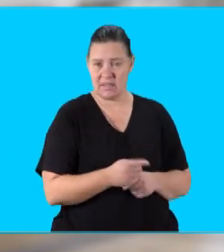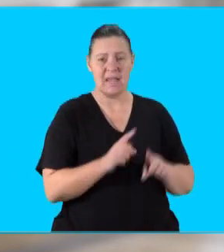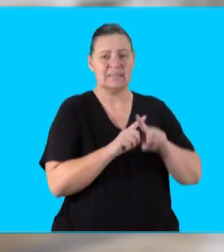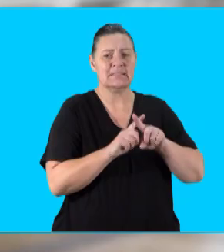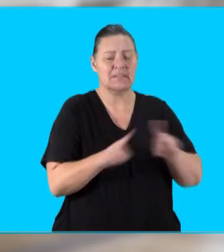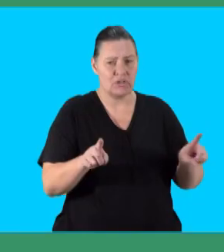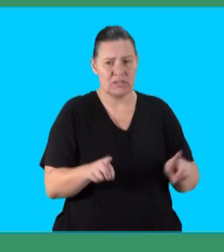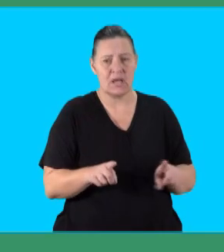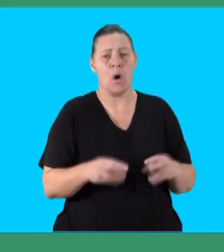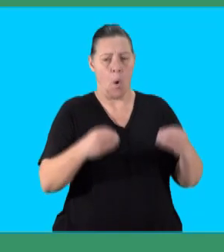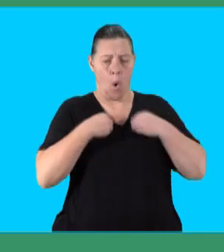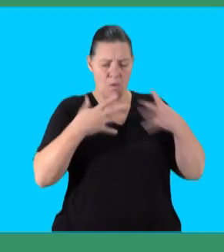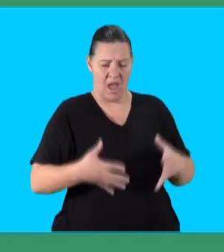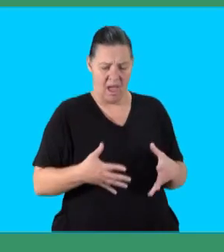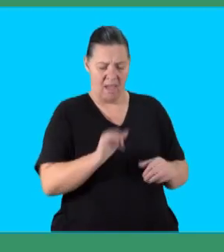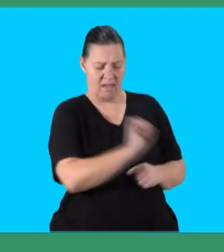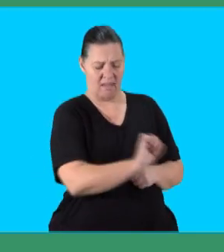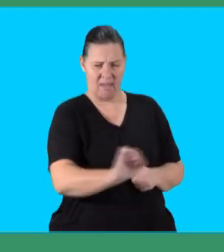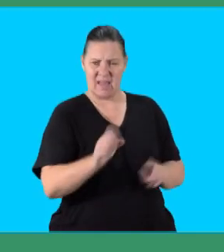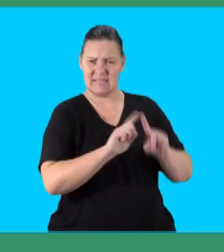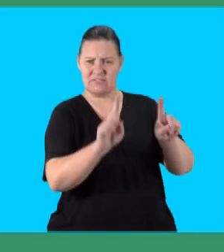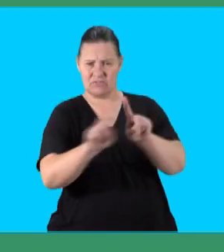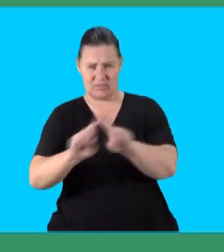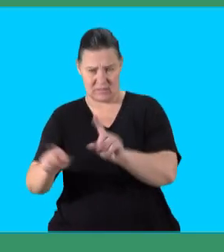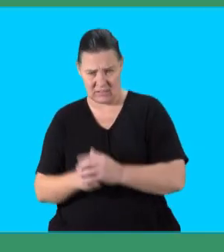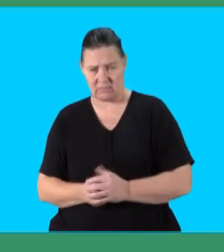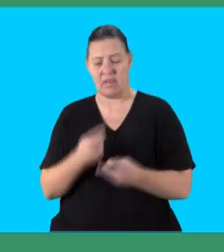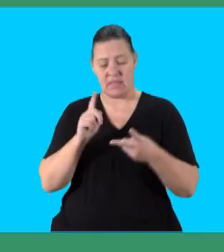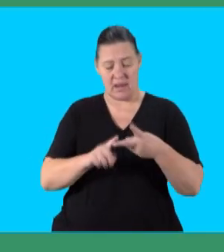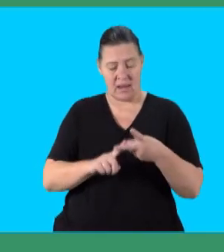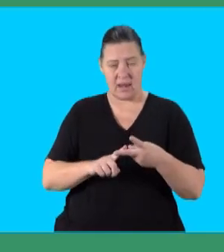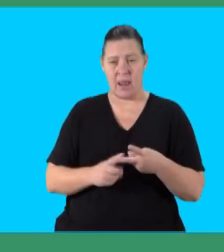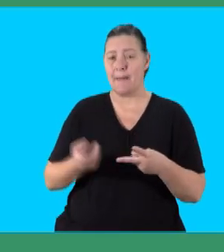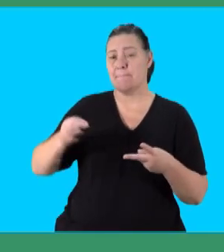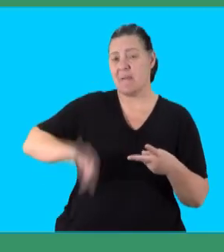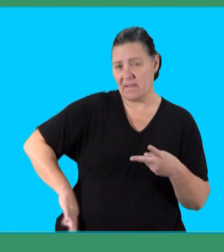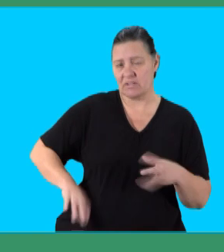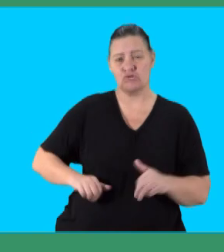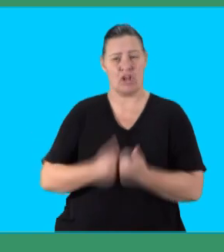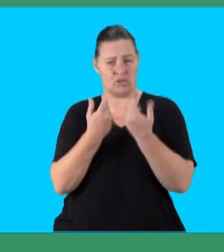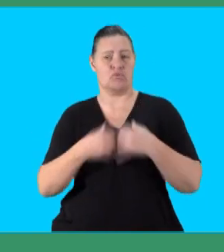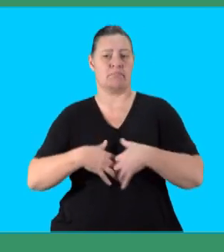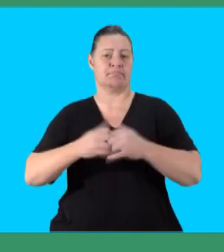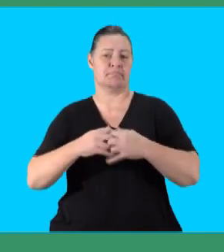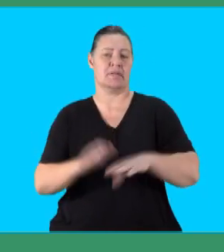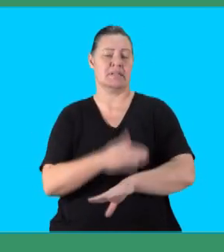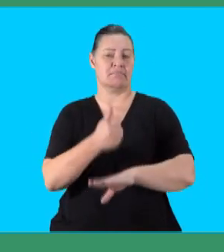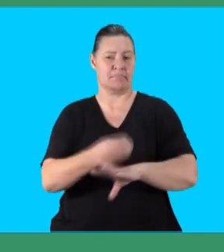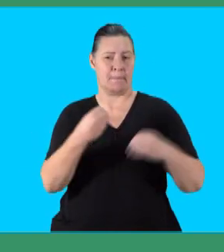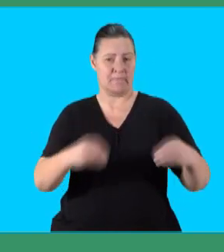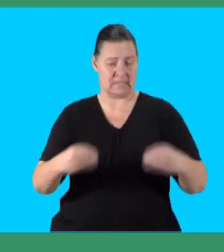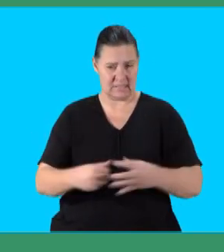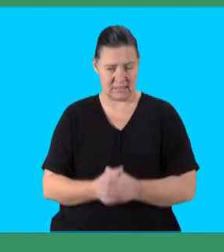between forms of ownership, and then move to benefits and challenges of establishing a company. And lastly, we'll look